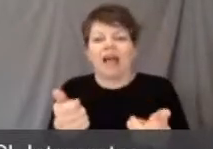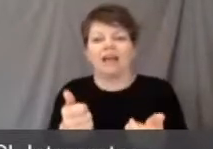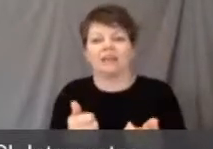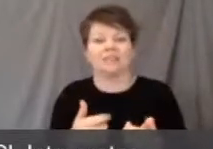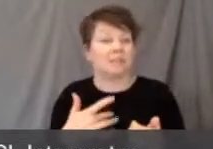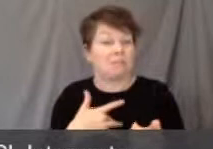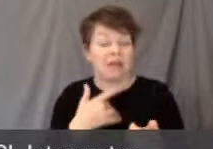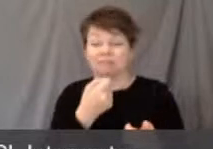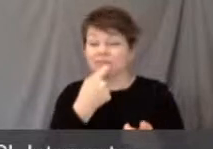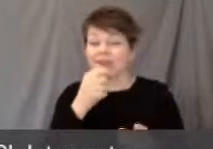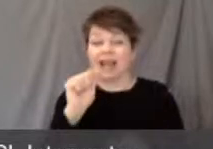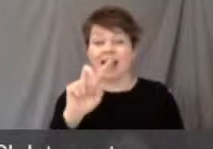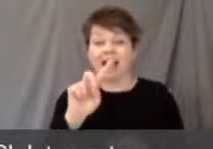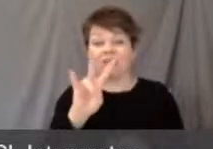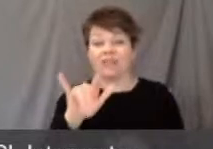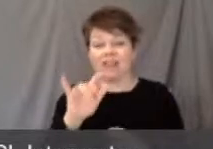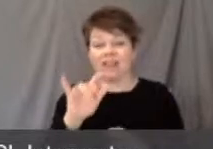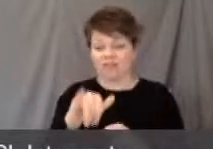Advil, basically.